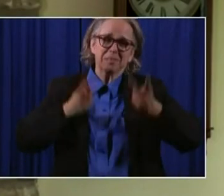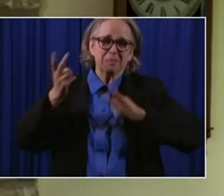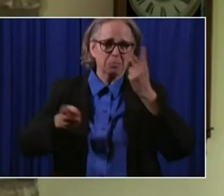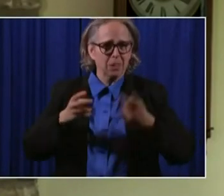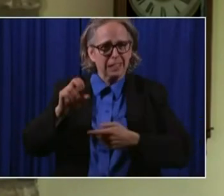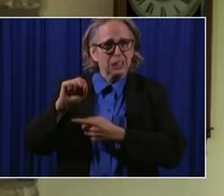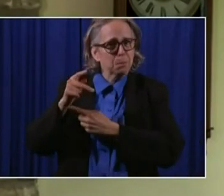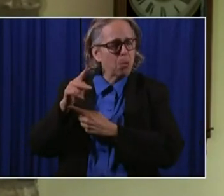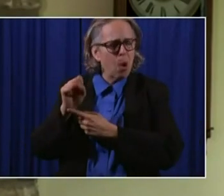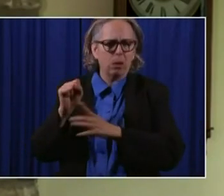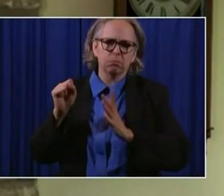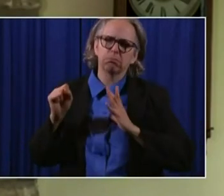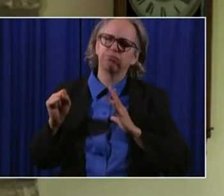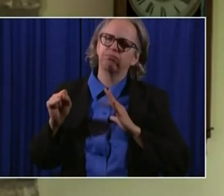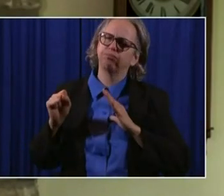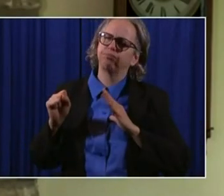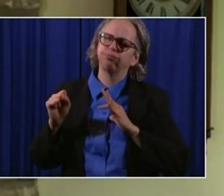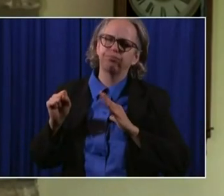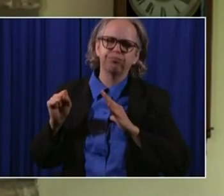difference.